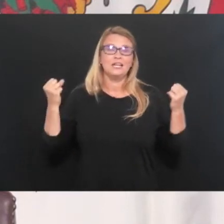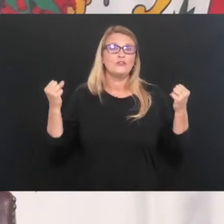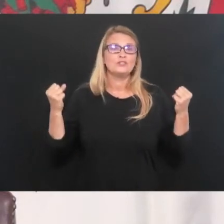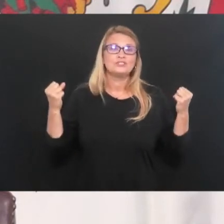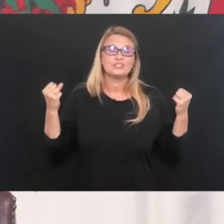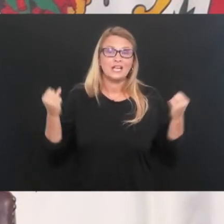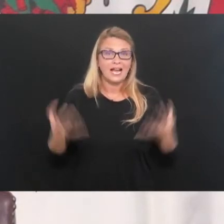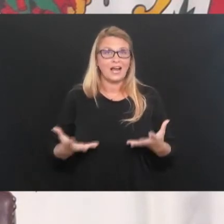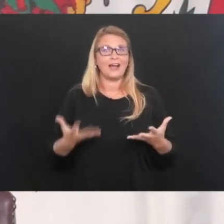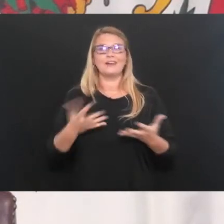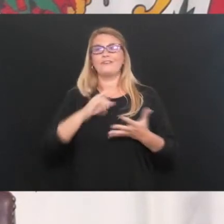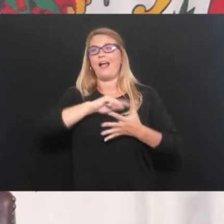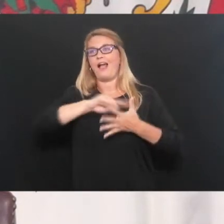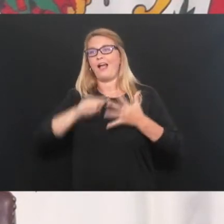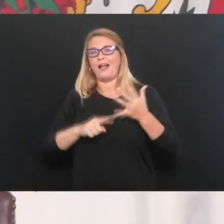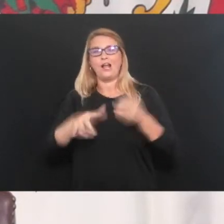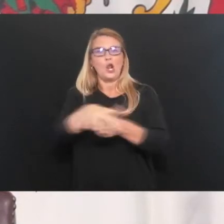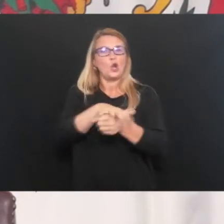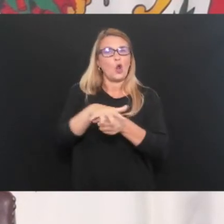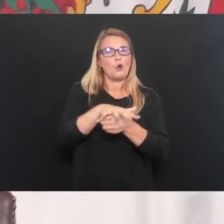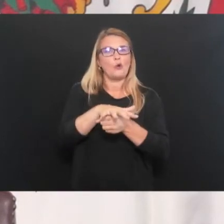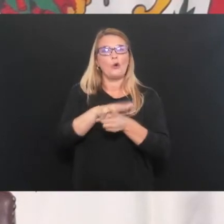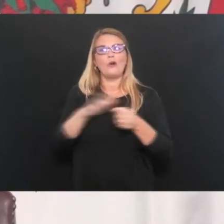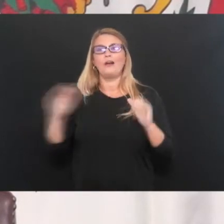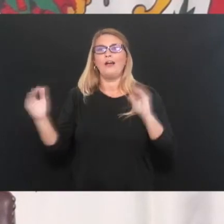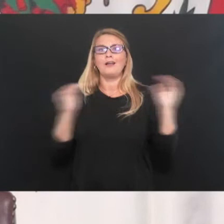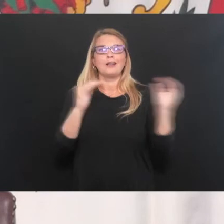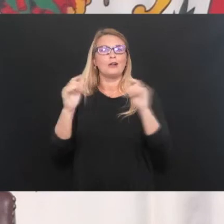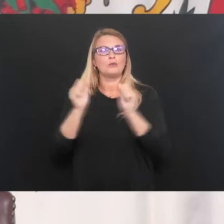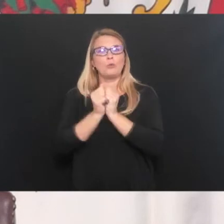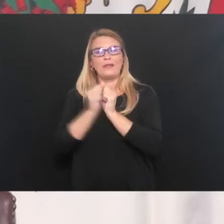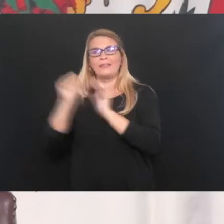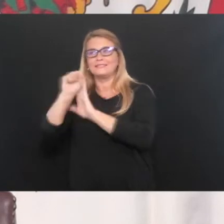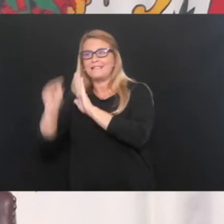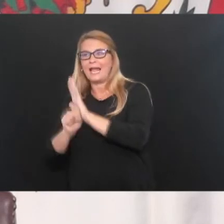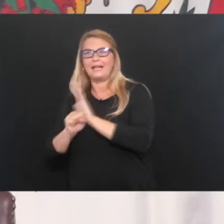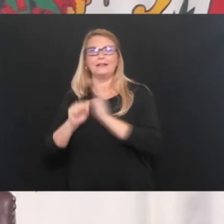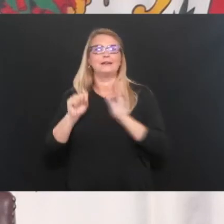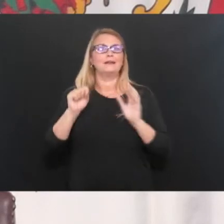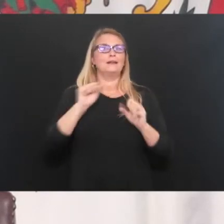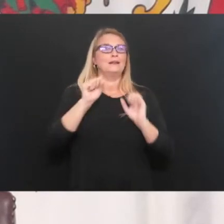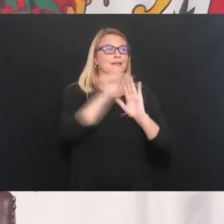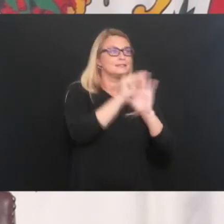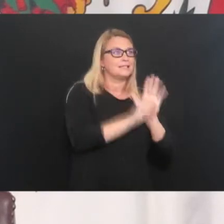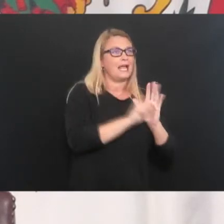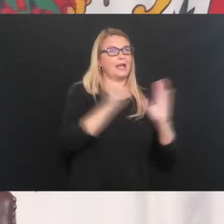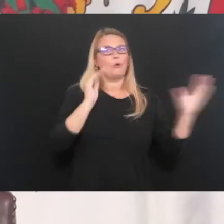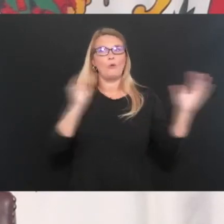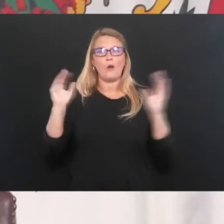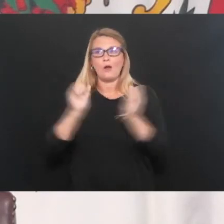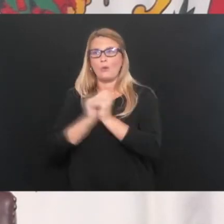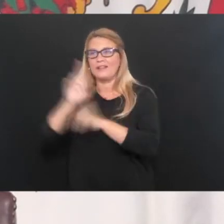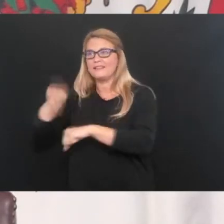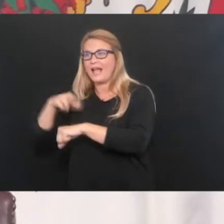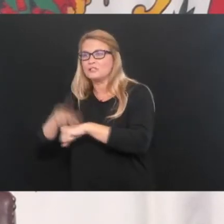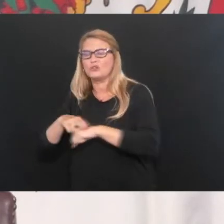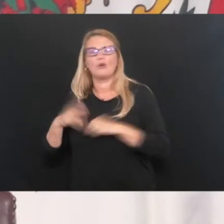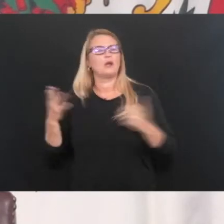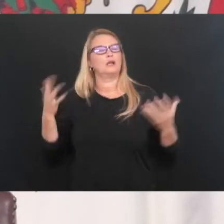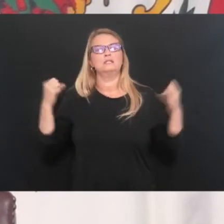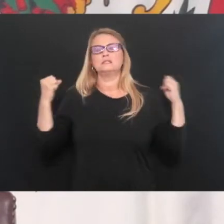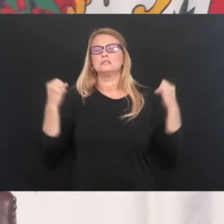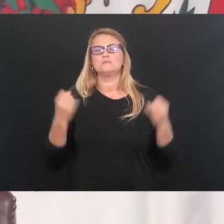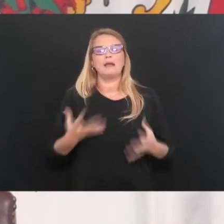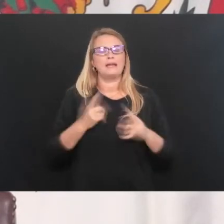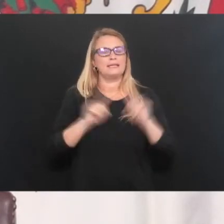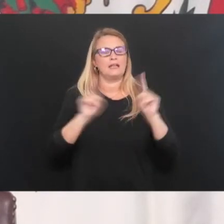all, so then you get into local versus state and state versus national, And so there's all kinds of different things. The